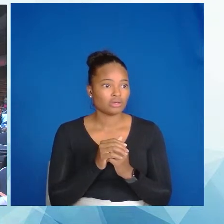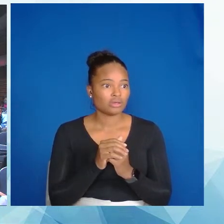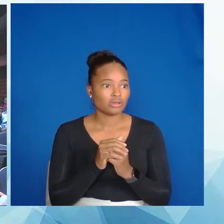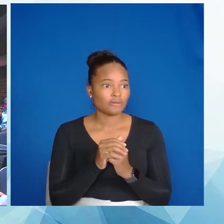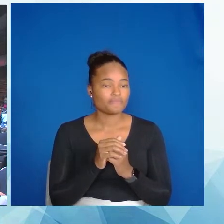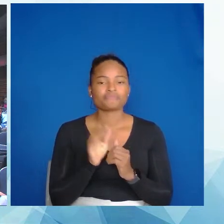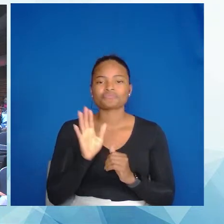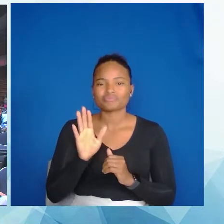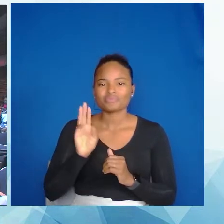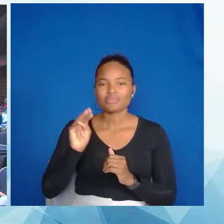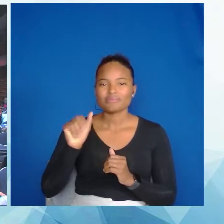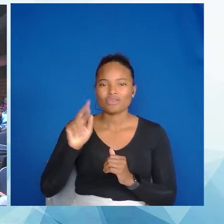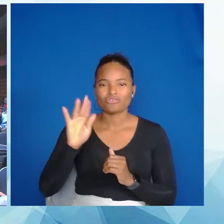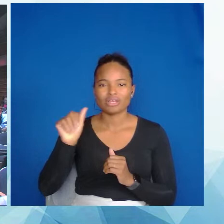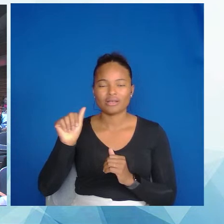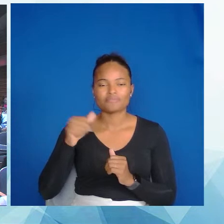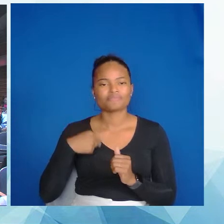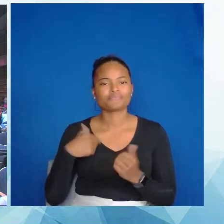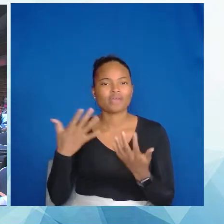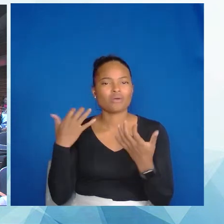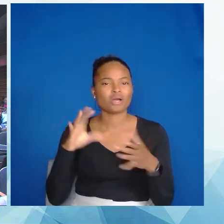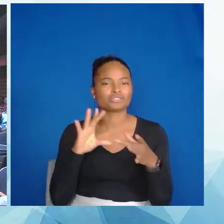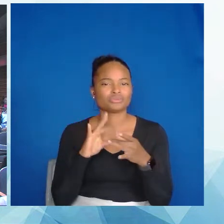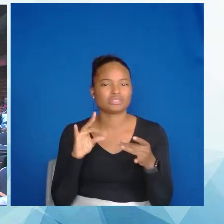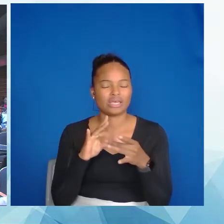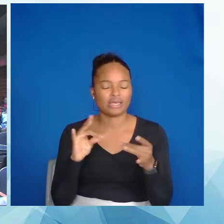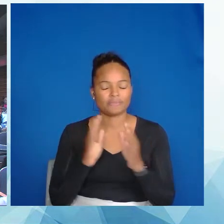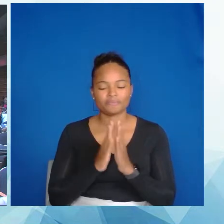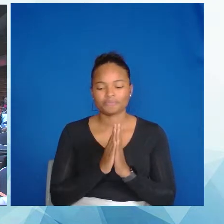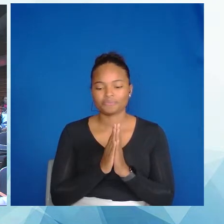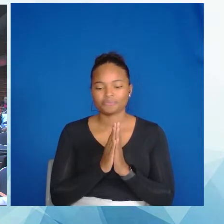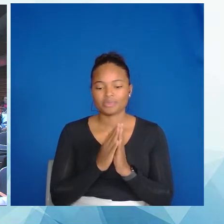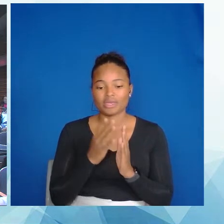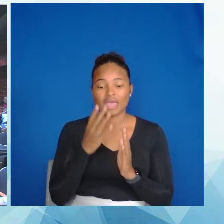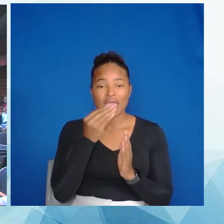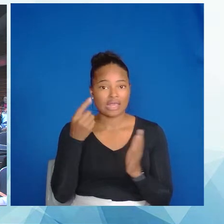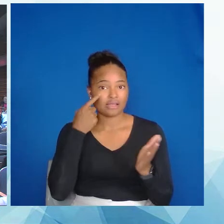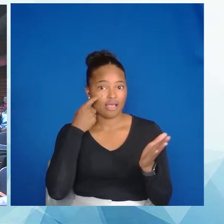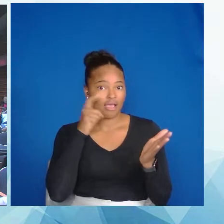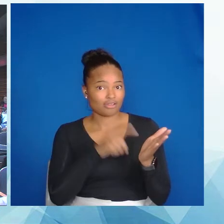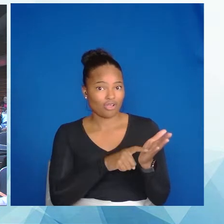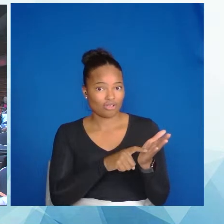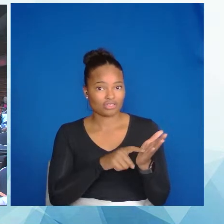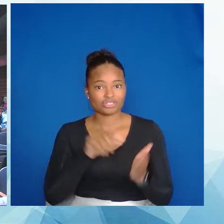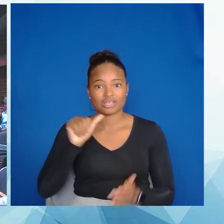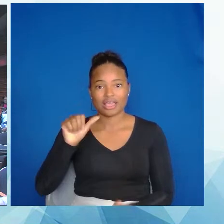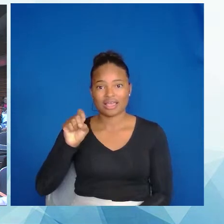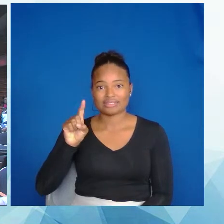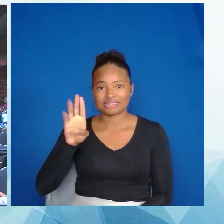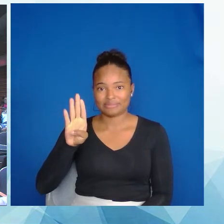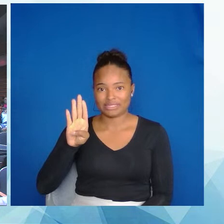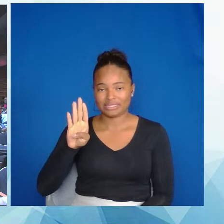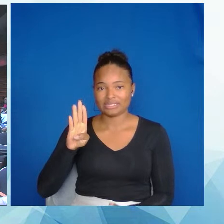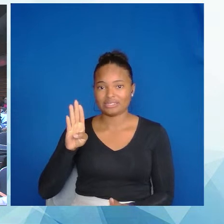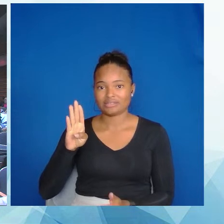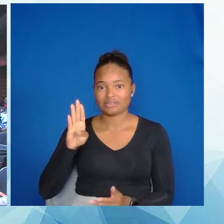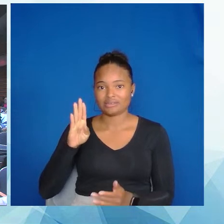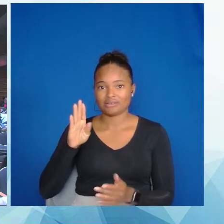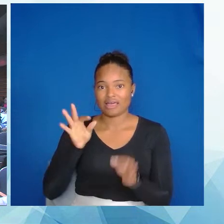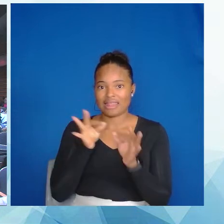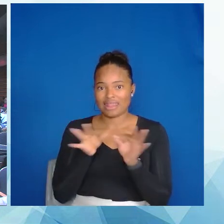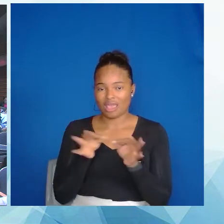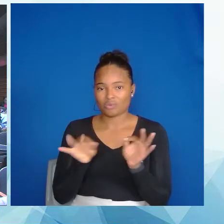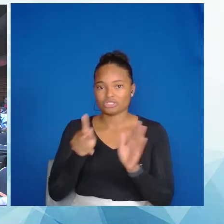I would just like to make the comment and to acknowledge the ASDB Language Policy Committee, who did so